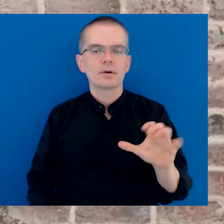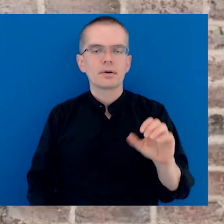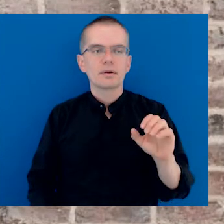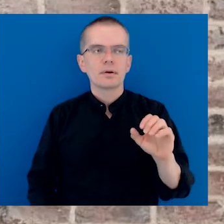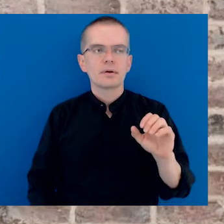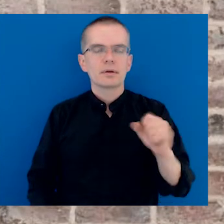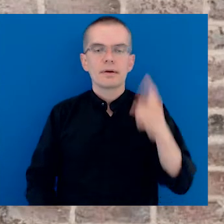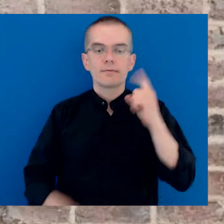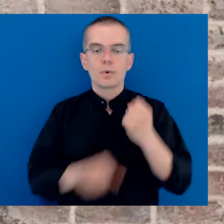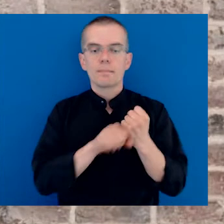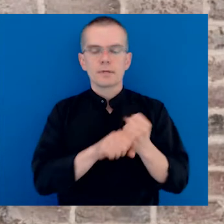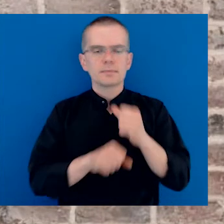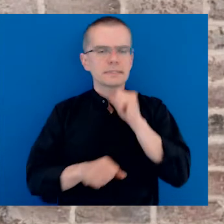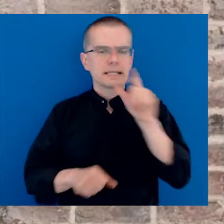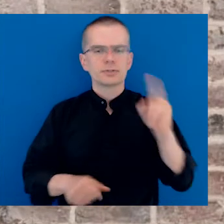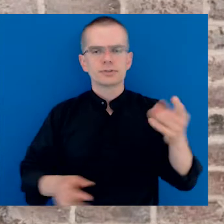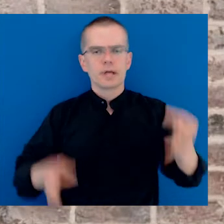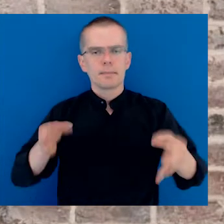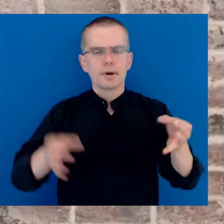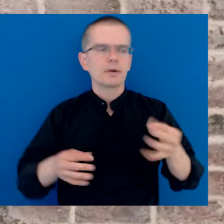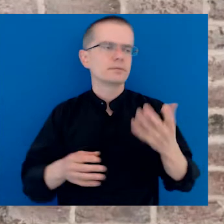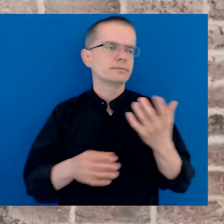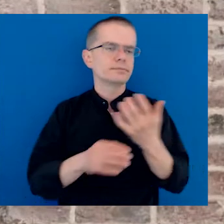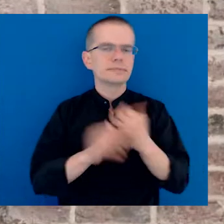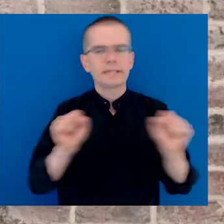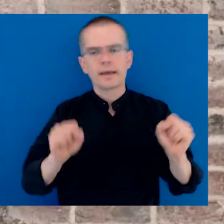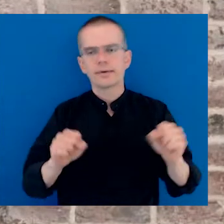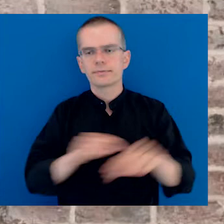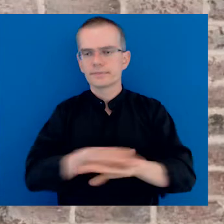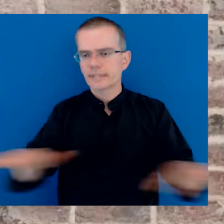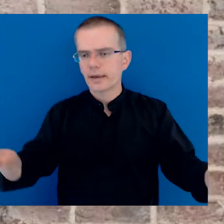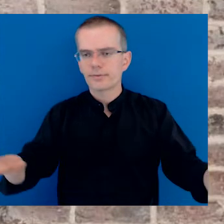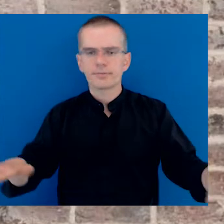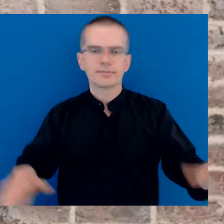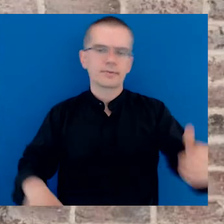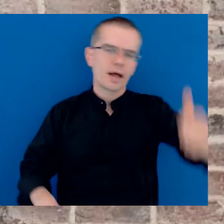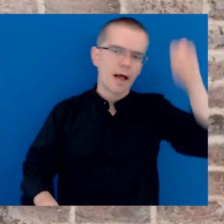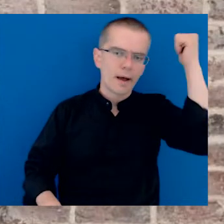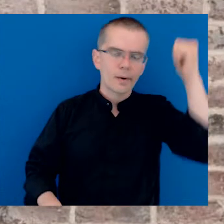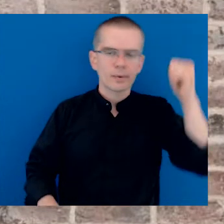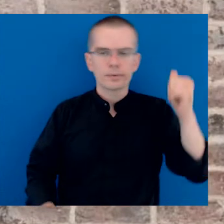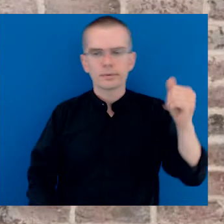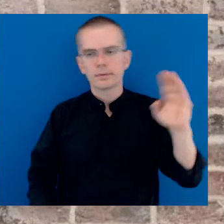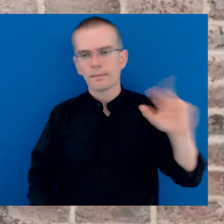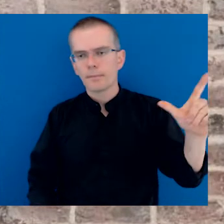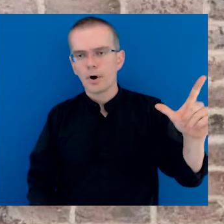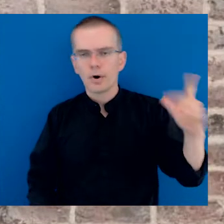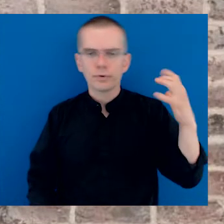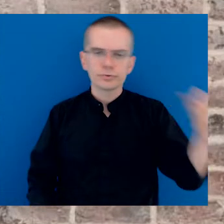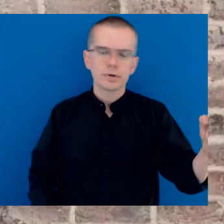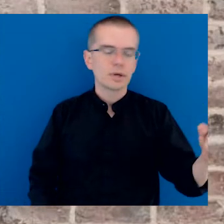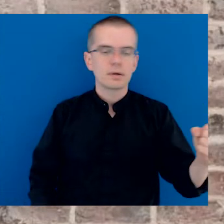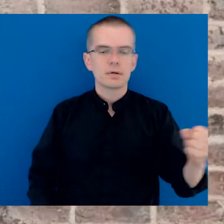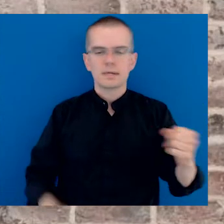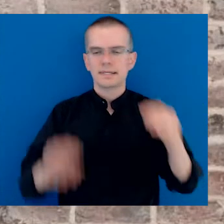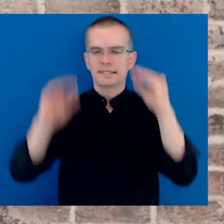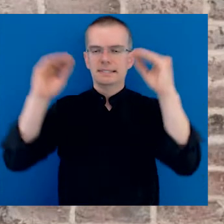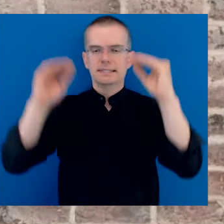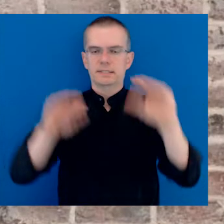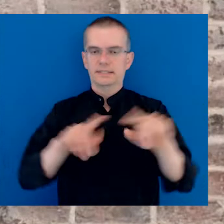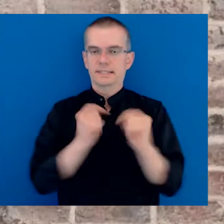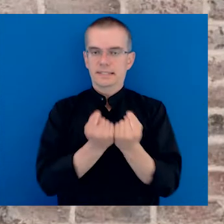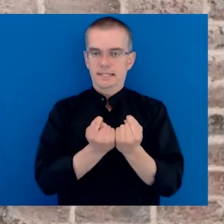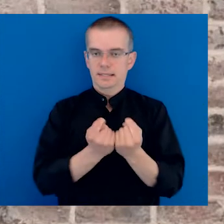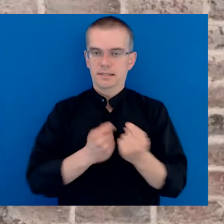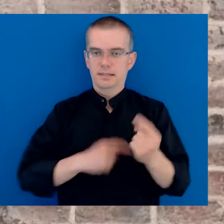just the umpires with the safe and out and the ball and strike signs. He was able to teach his teammates